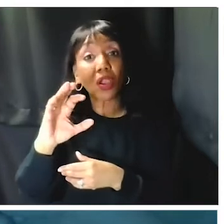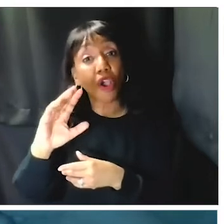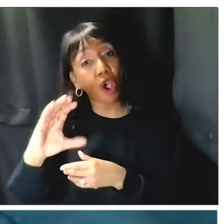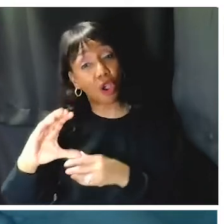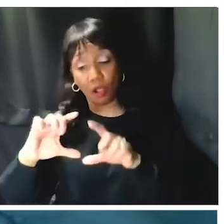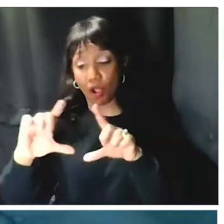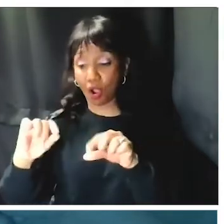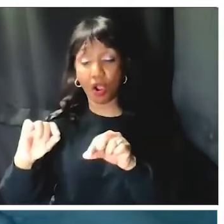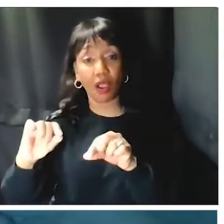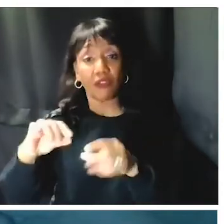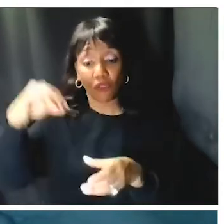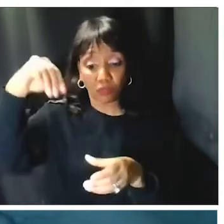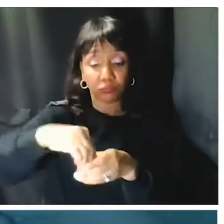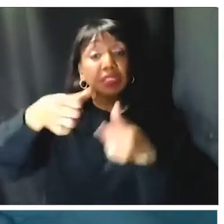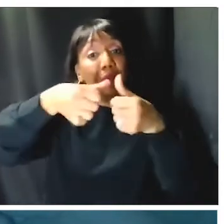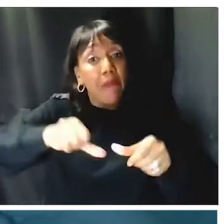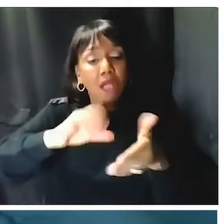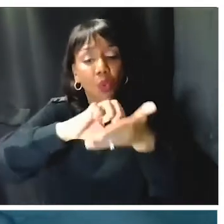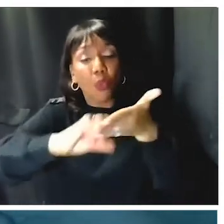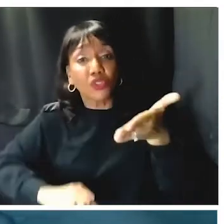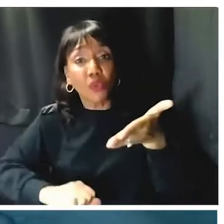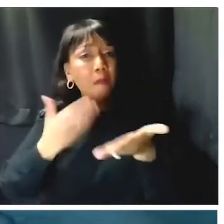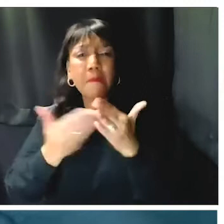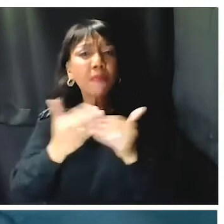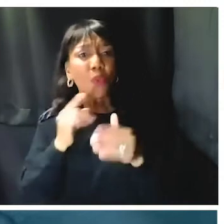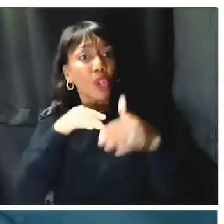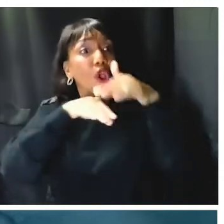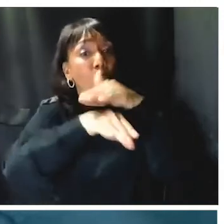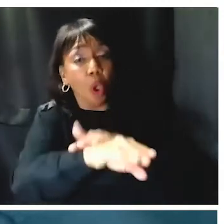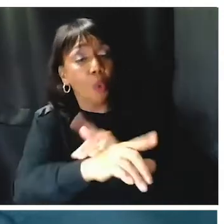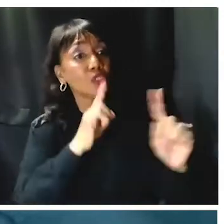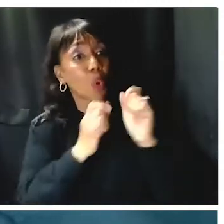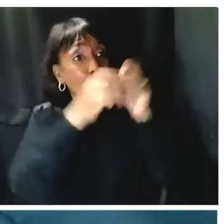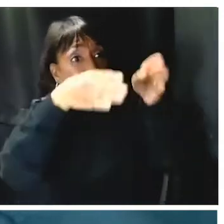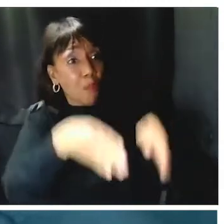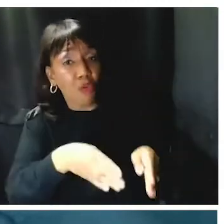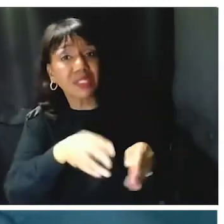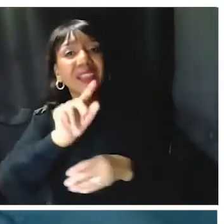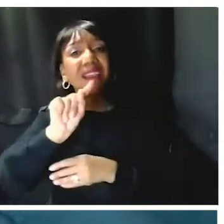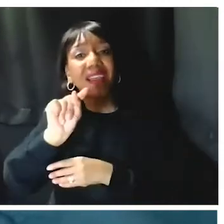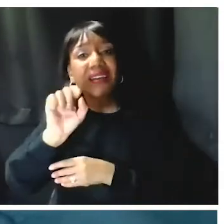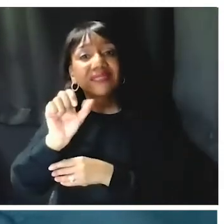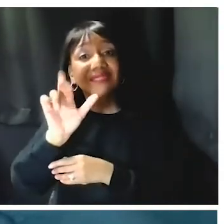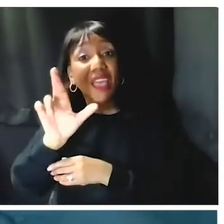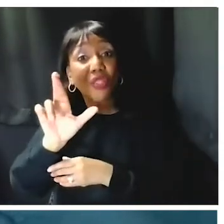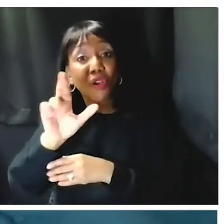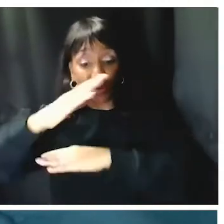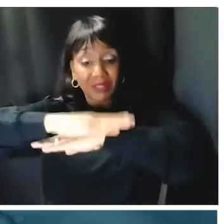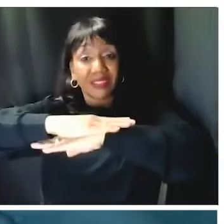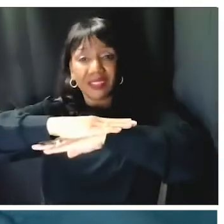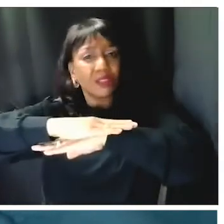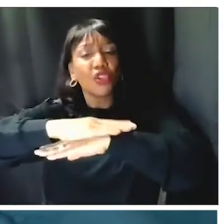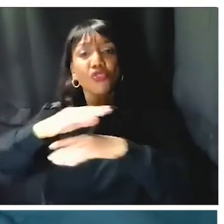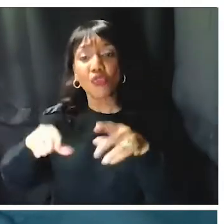withdraw money from your account without going into a bank location and talking to a teller.